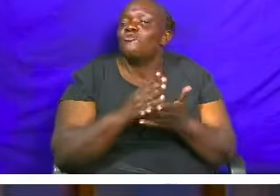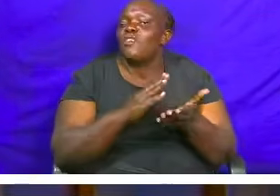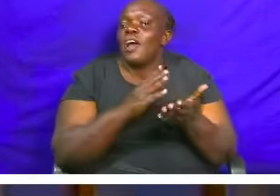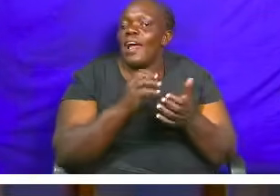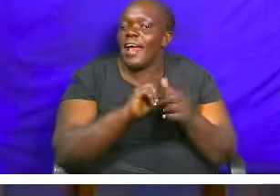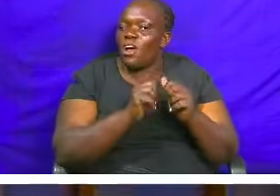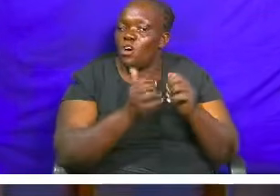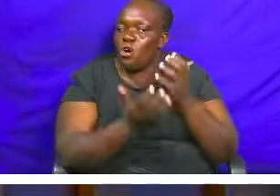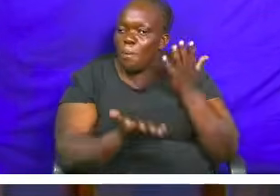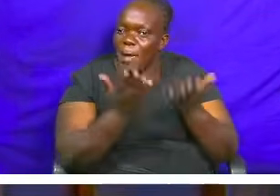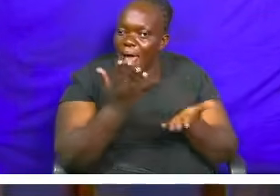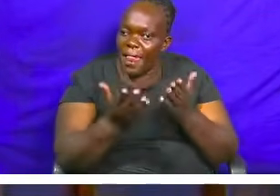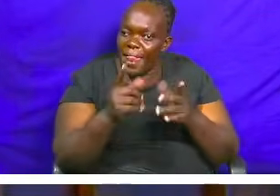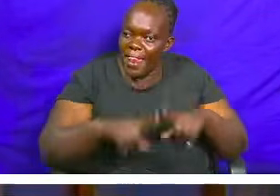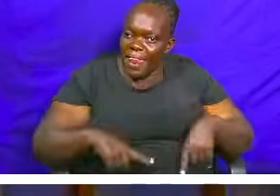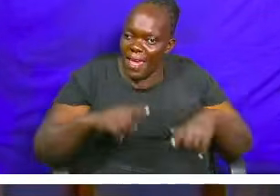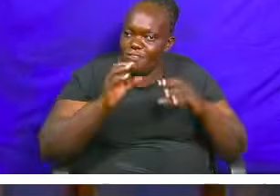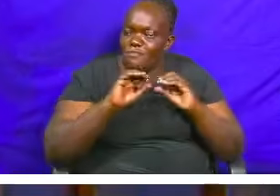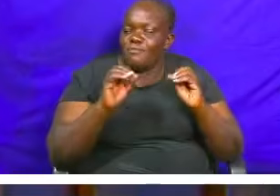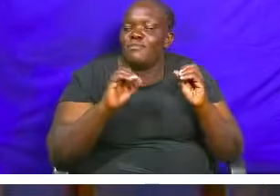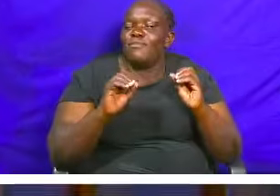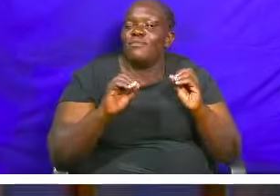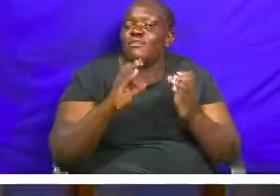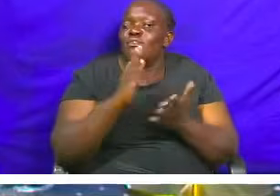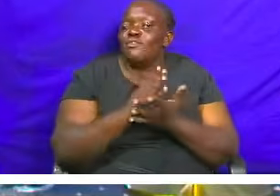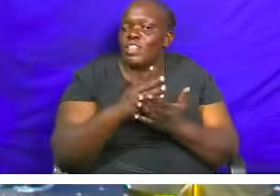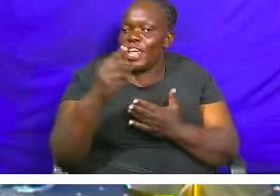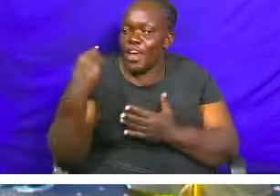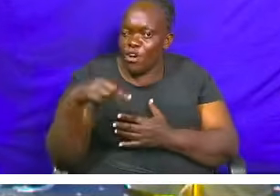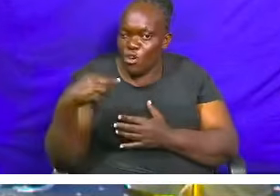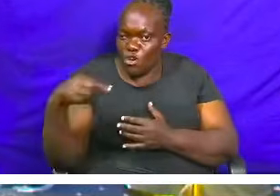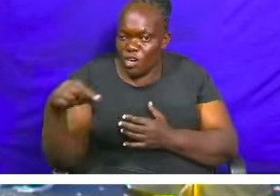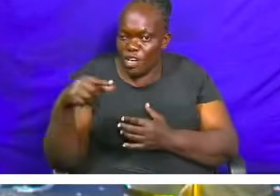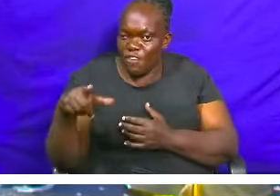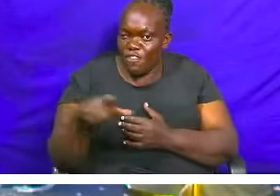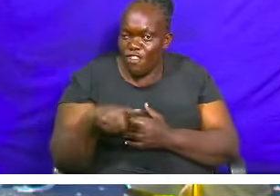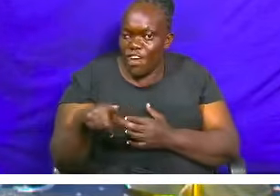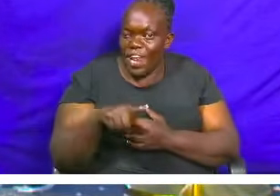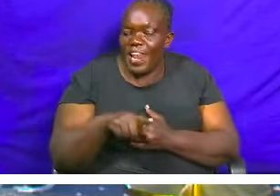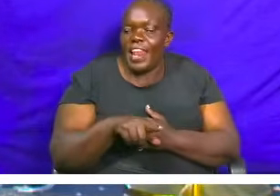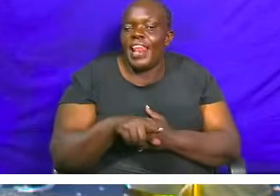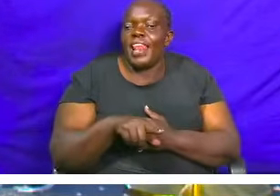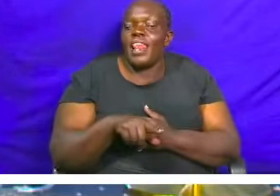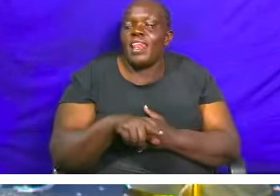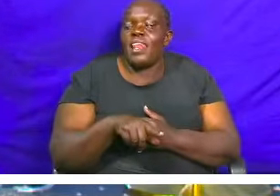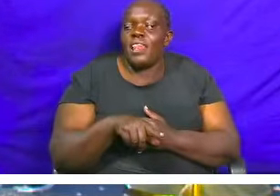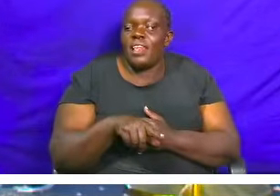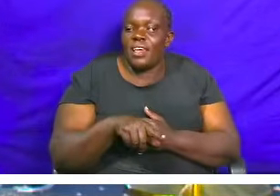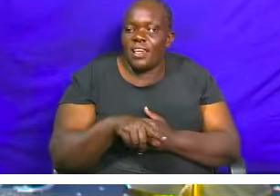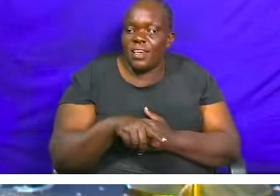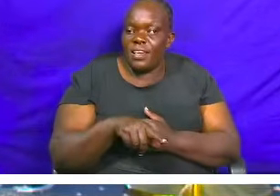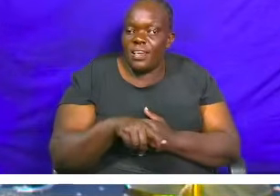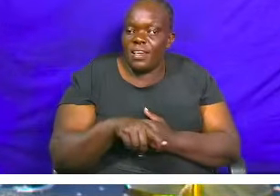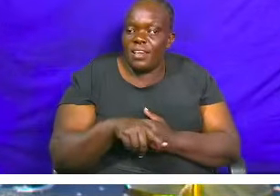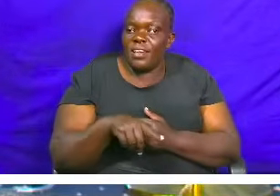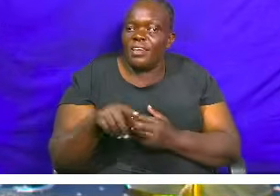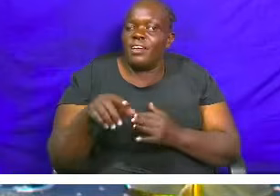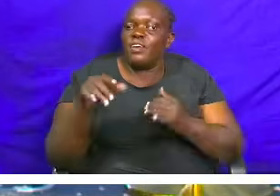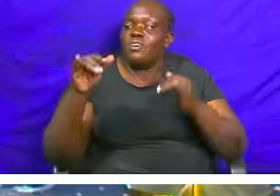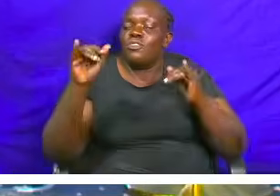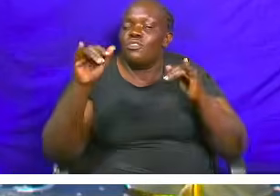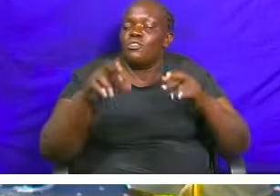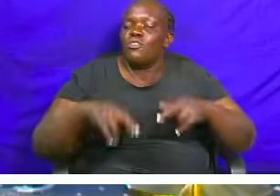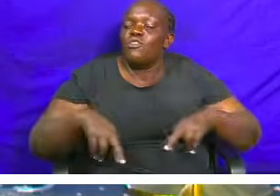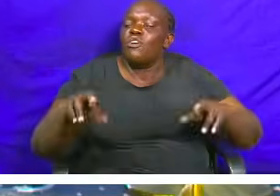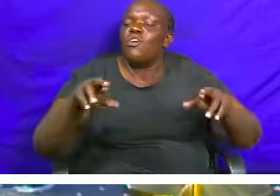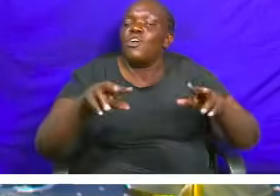like. Yeah. And so what about the road maintenance fuel levy? What do you have to talk about that? Yes, so the road maintenance levy